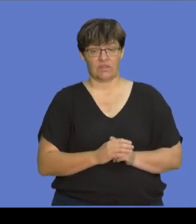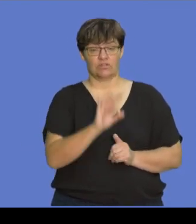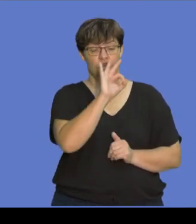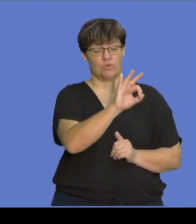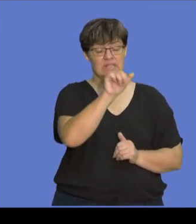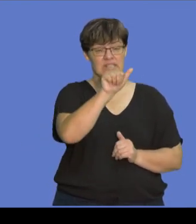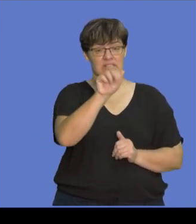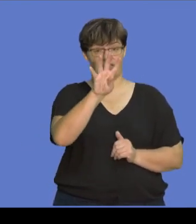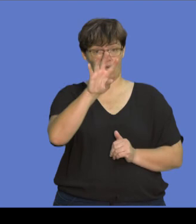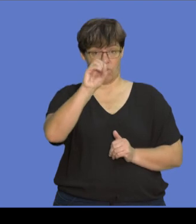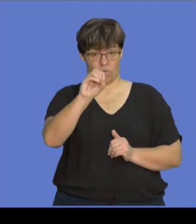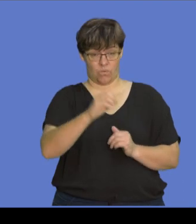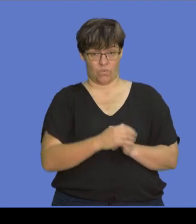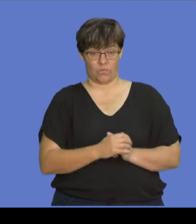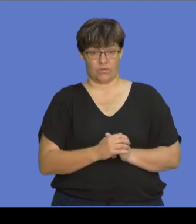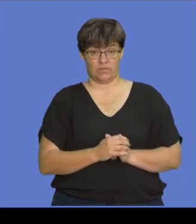3,640.